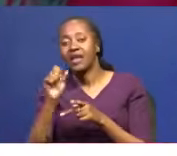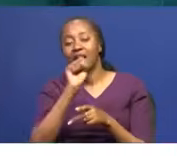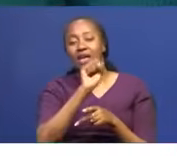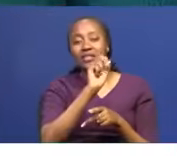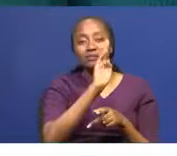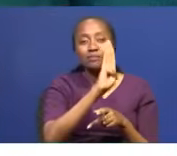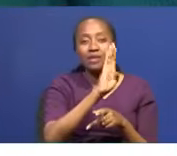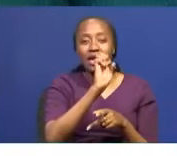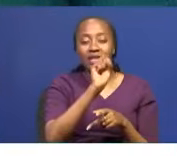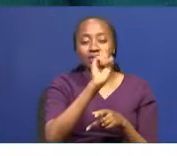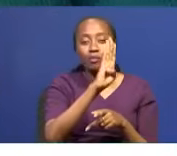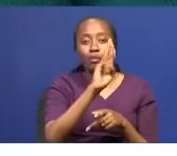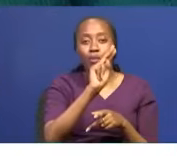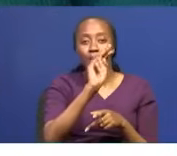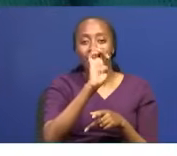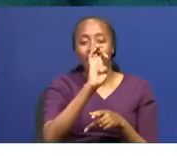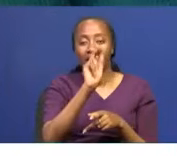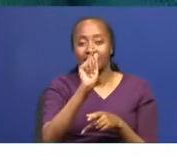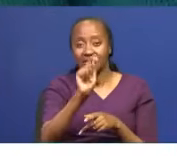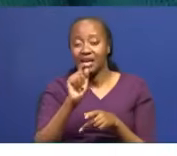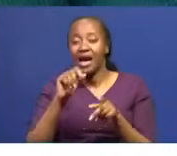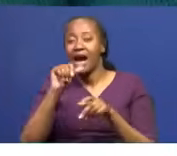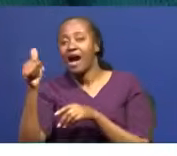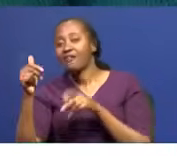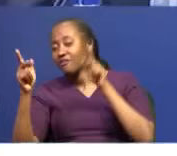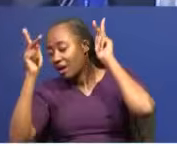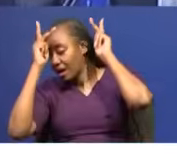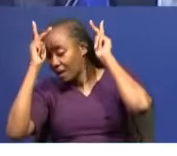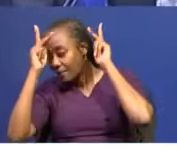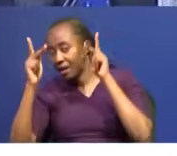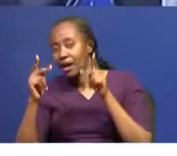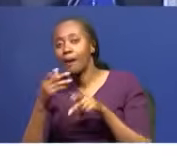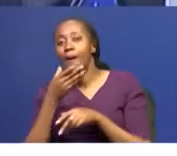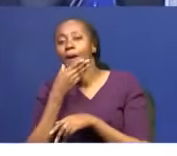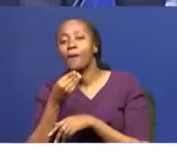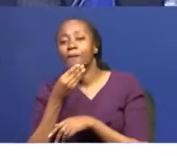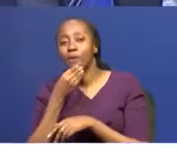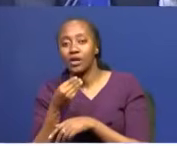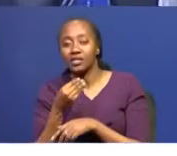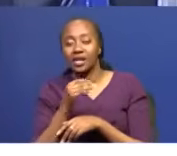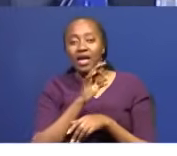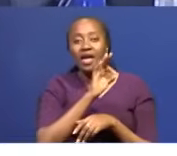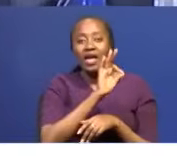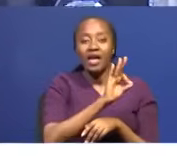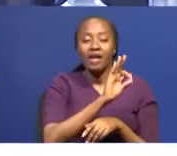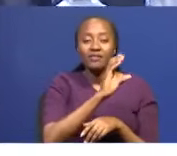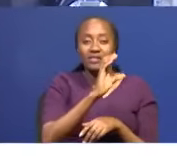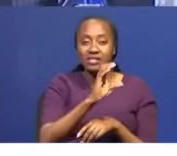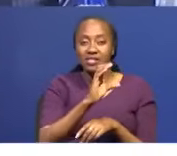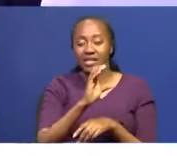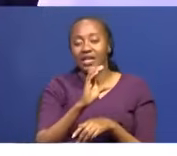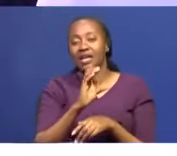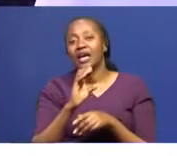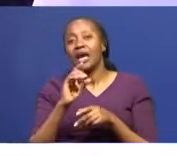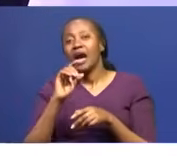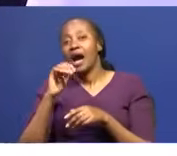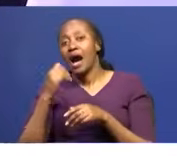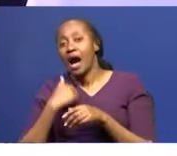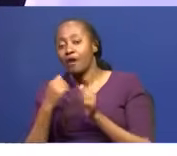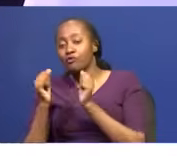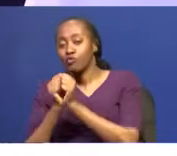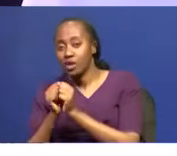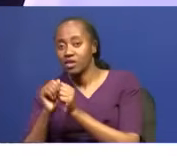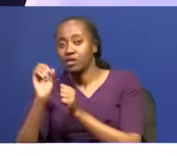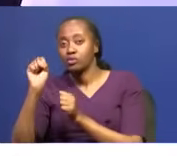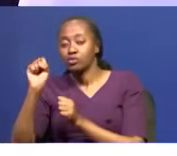Nairobi United will face Shabana and Kakamega Homeboys, respectively. FC Leopards will face Sofapaka, while Murangasil will